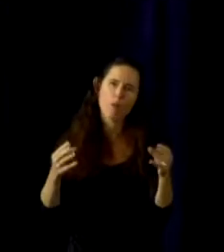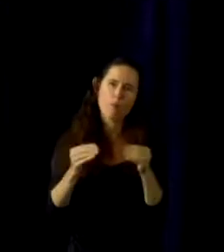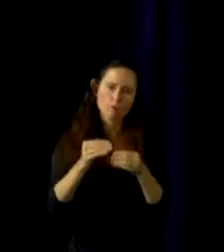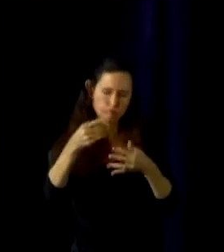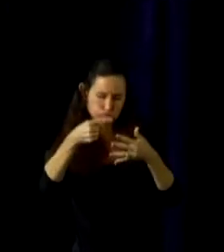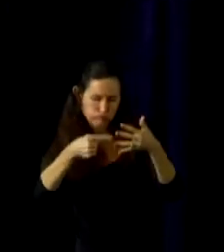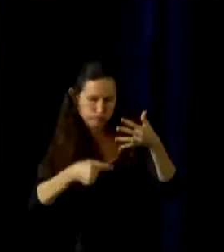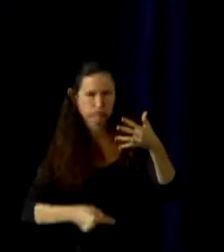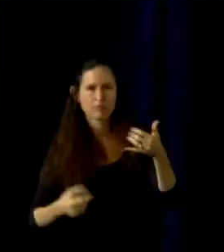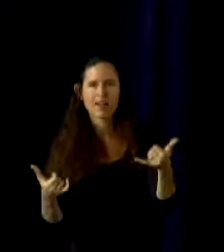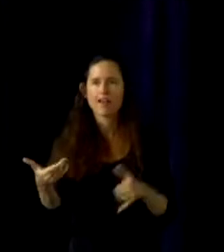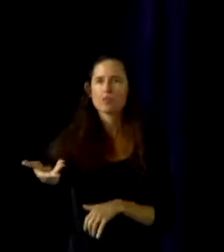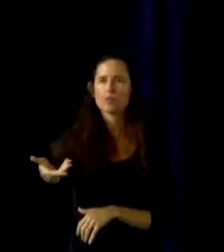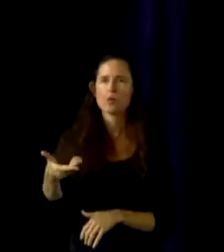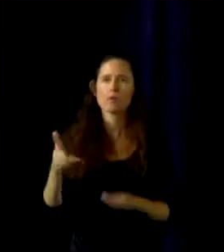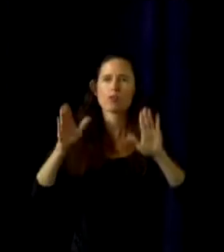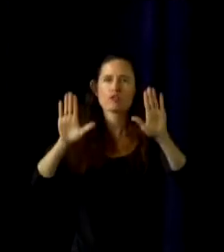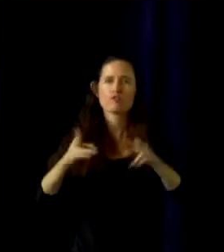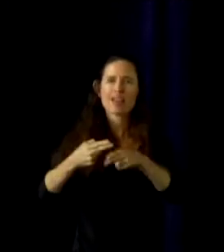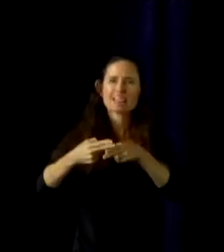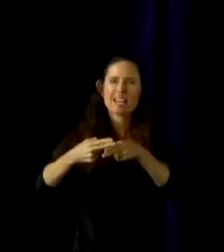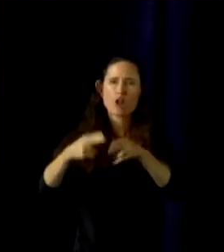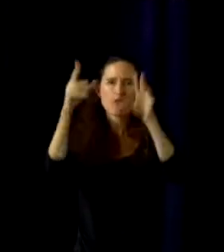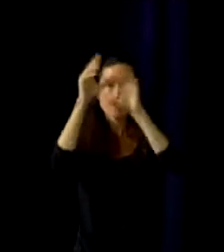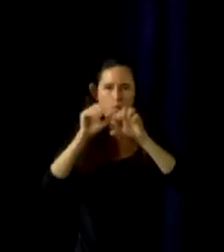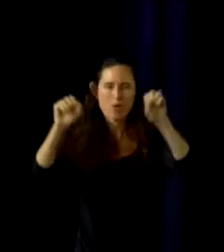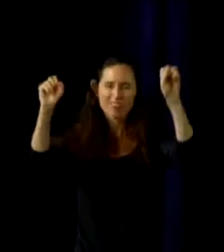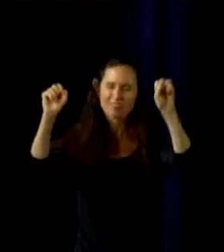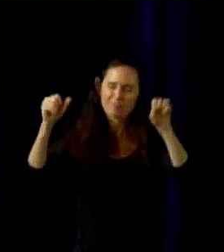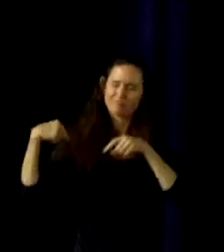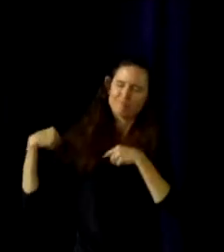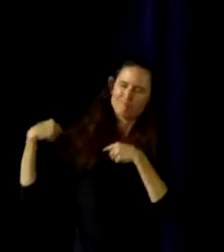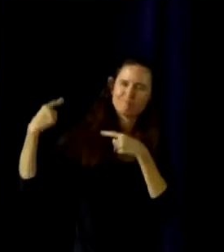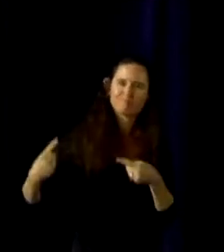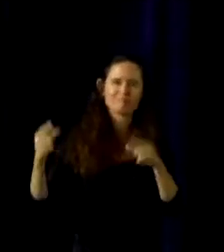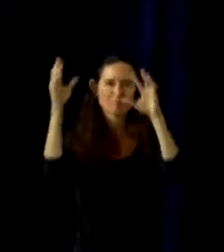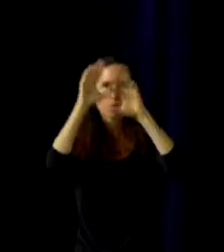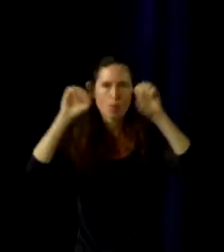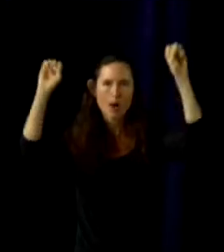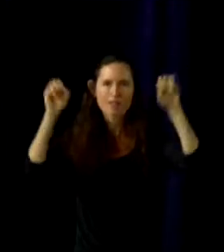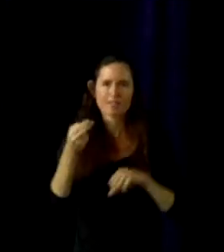Let's welcome the greatest interim president of all time, Kevin Hyde.